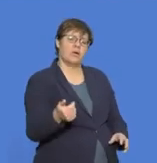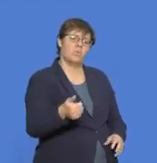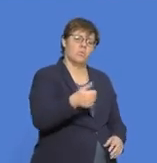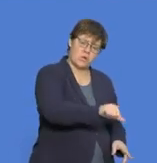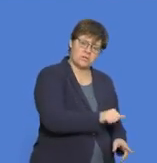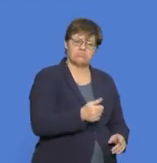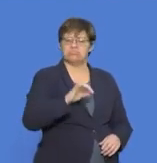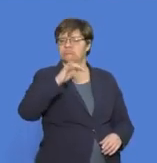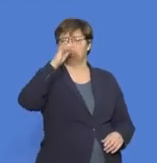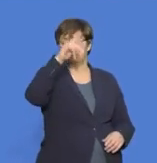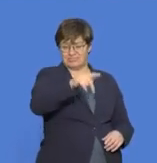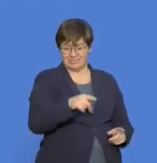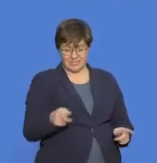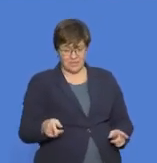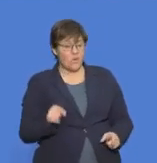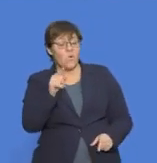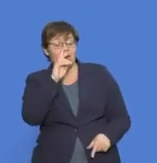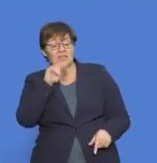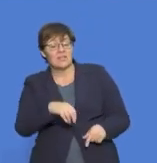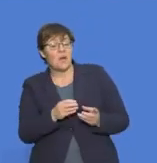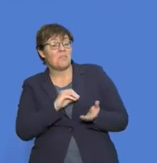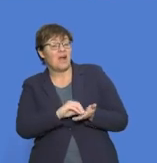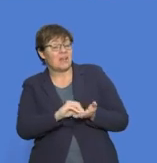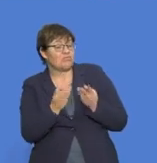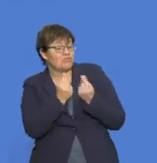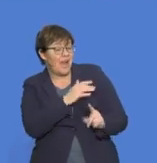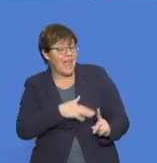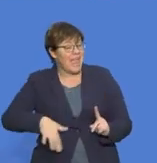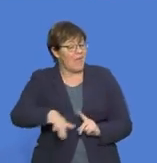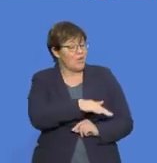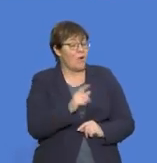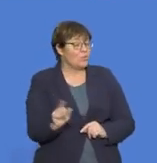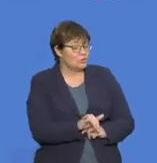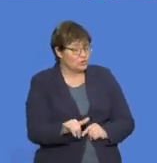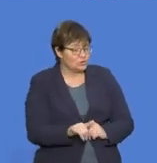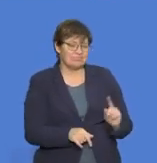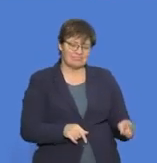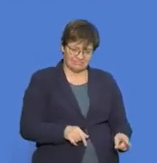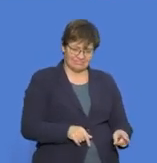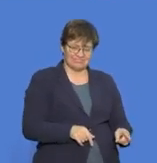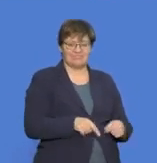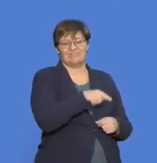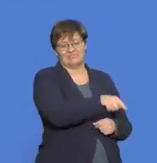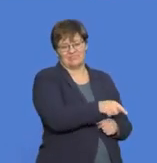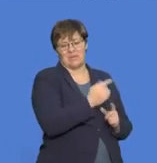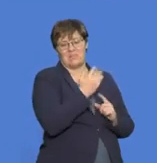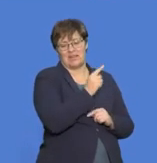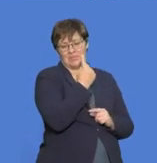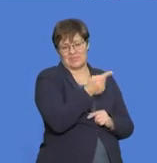save water, which is the plant that you would plant if you lived in a dry area? That would be plant number